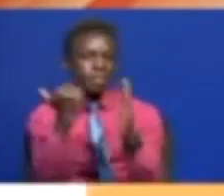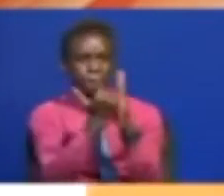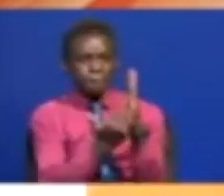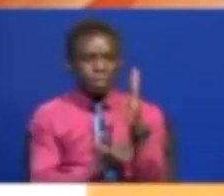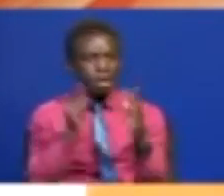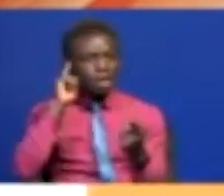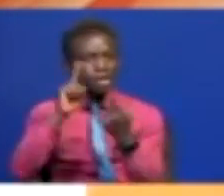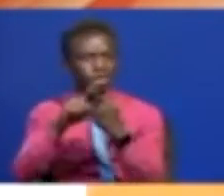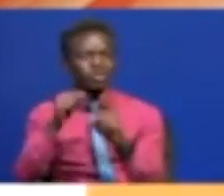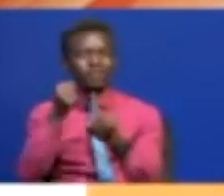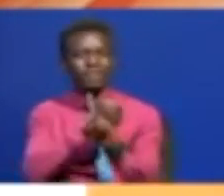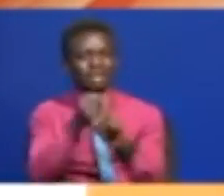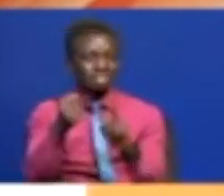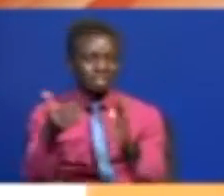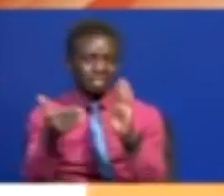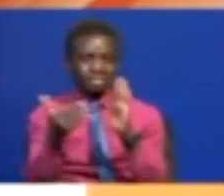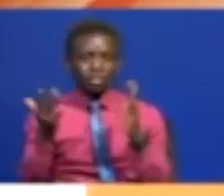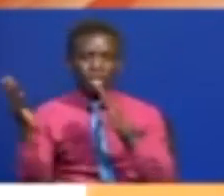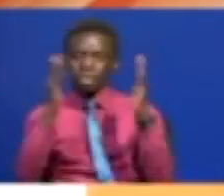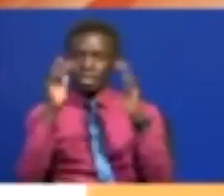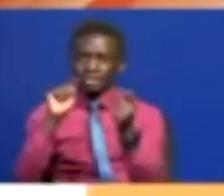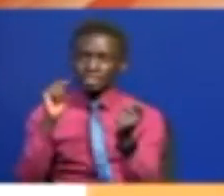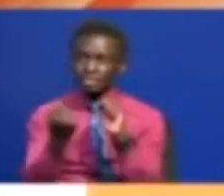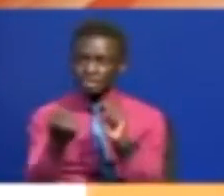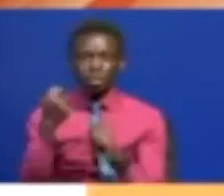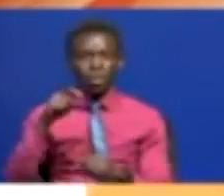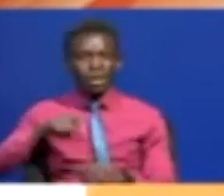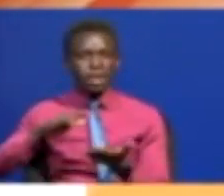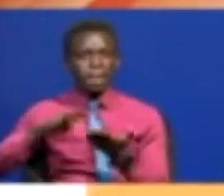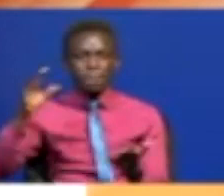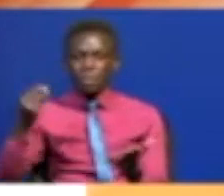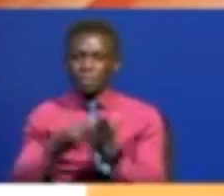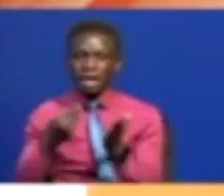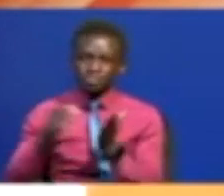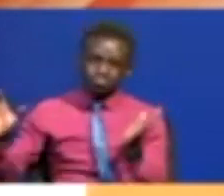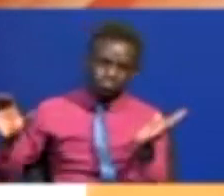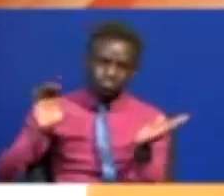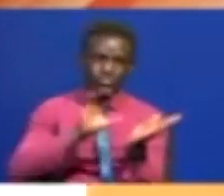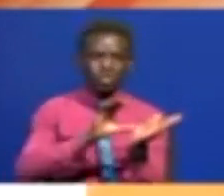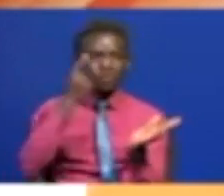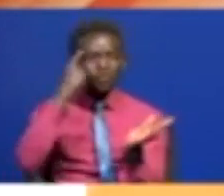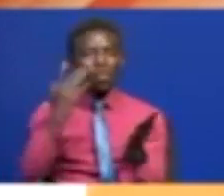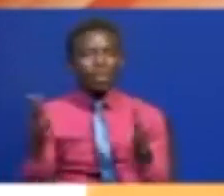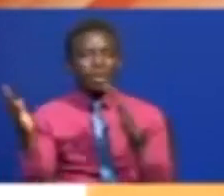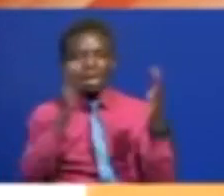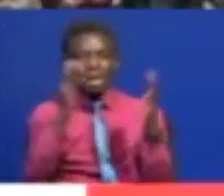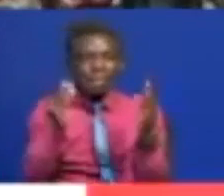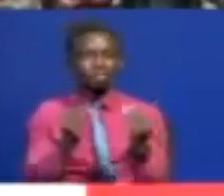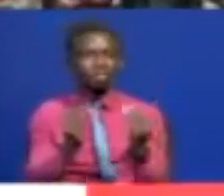climate change. The entire continent pushes for more funding for climate mitigation and adaptation projects.